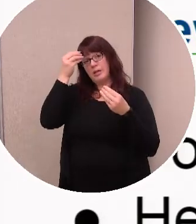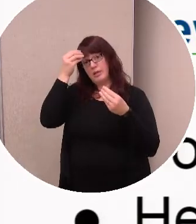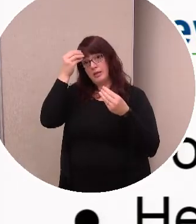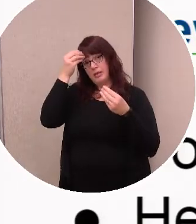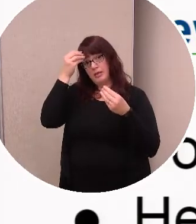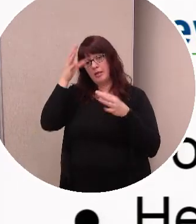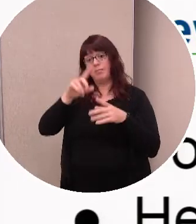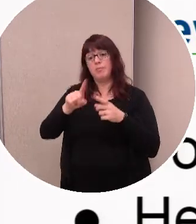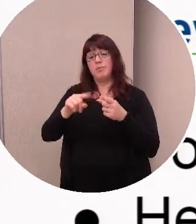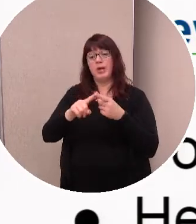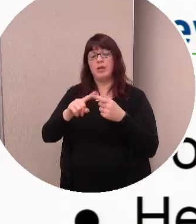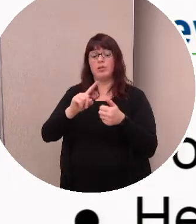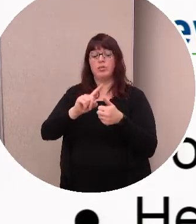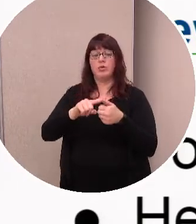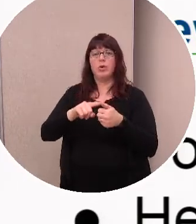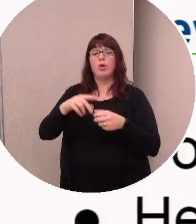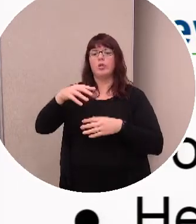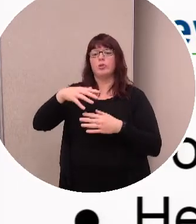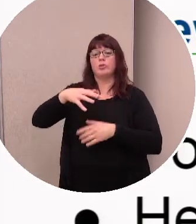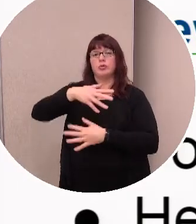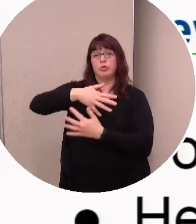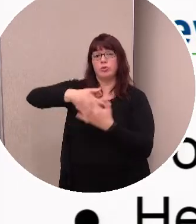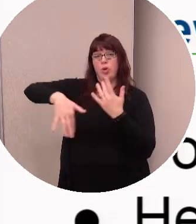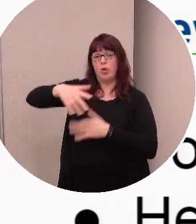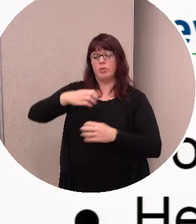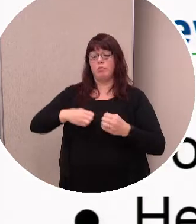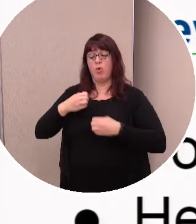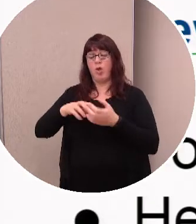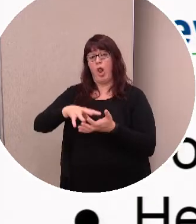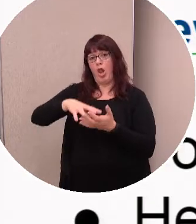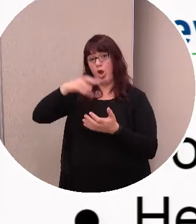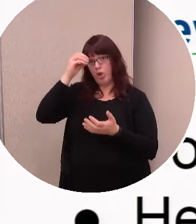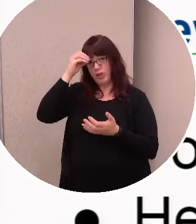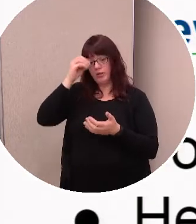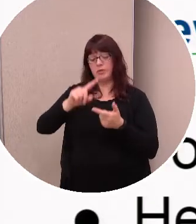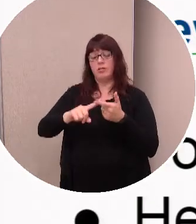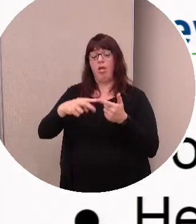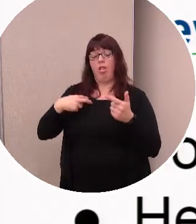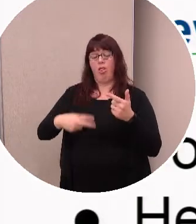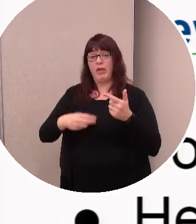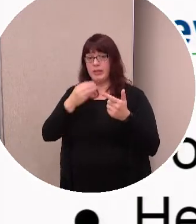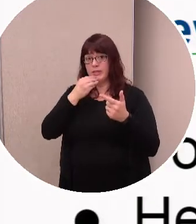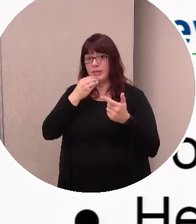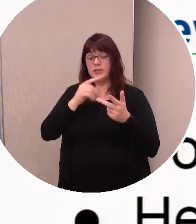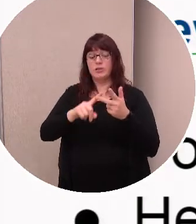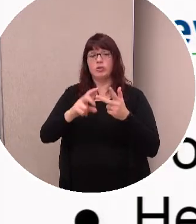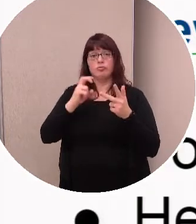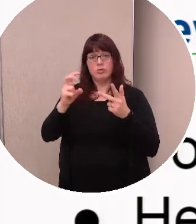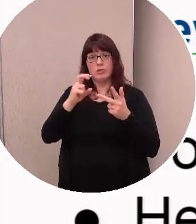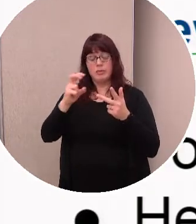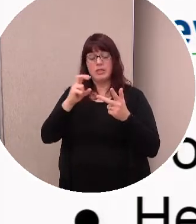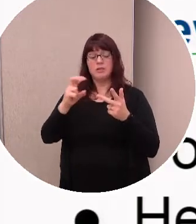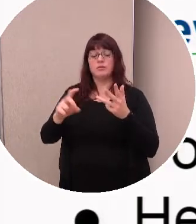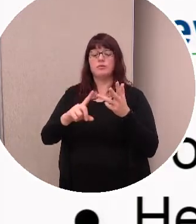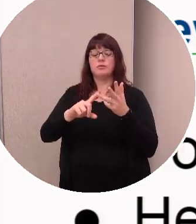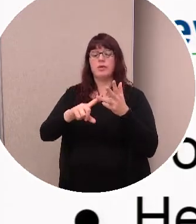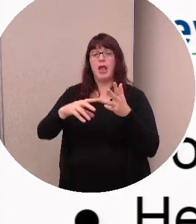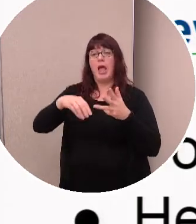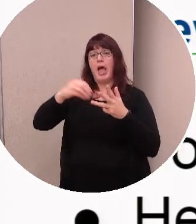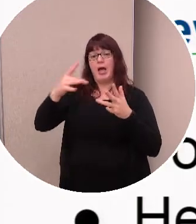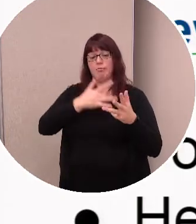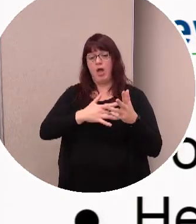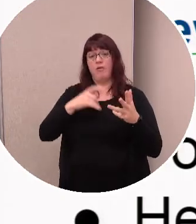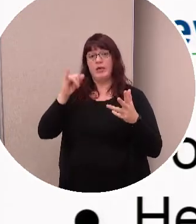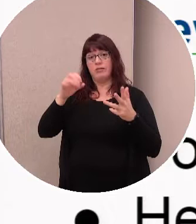the district around social emotional learning, some initiatives in that regard, healthy eating, student transportation, out-of-province